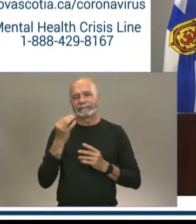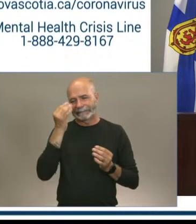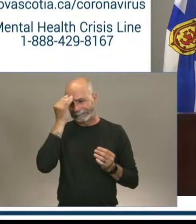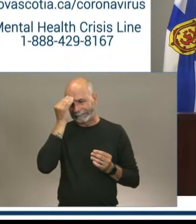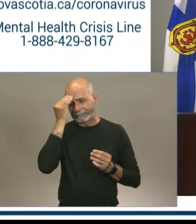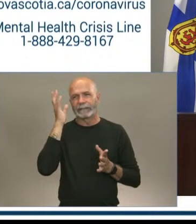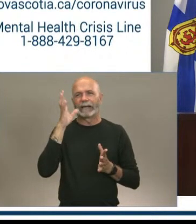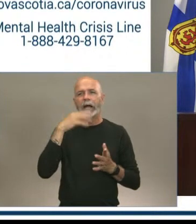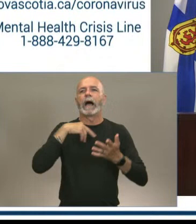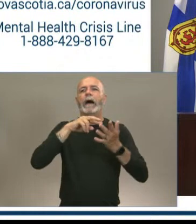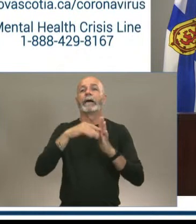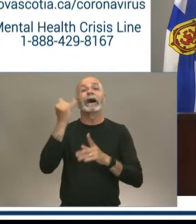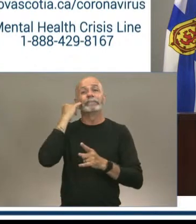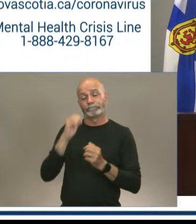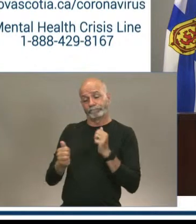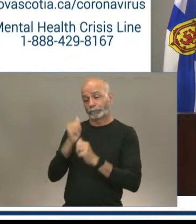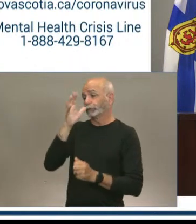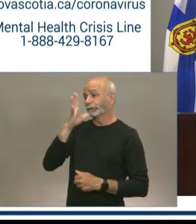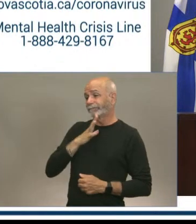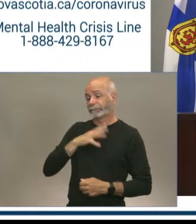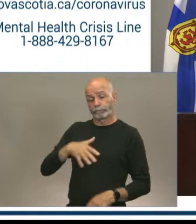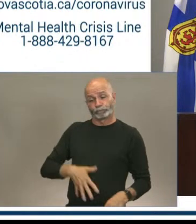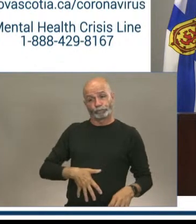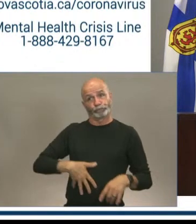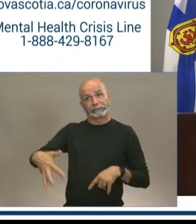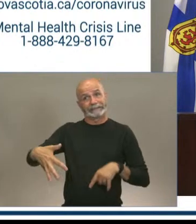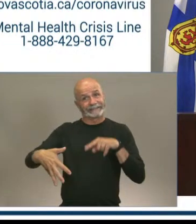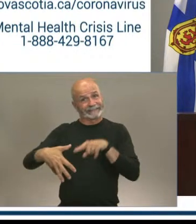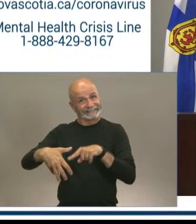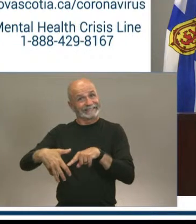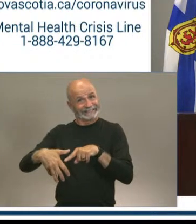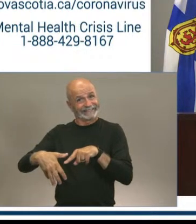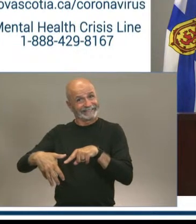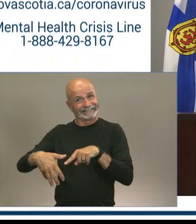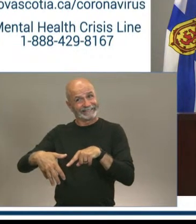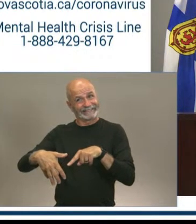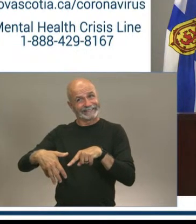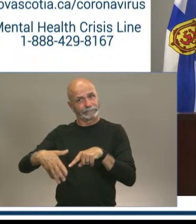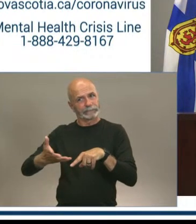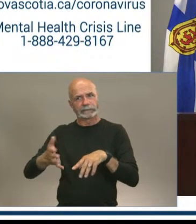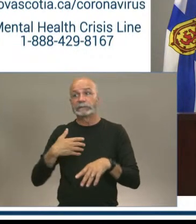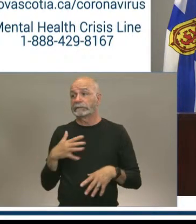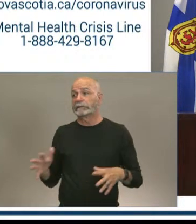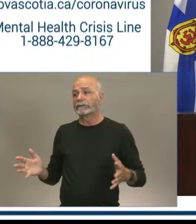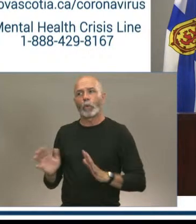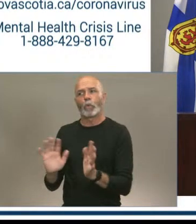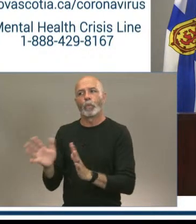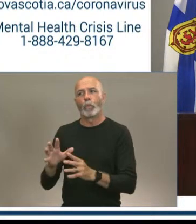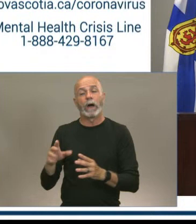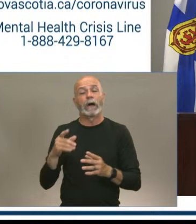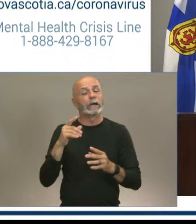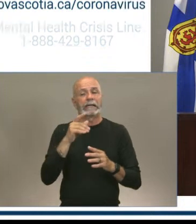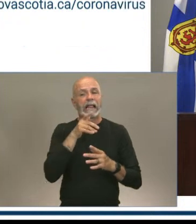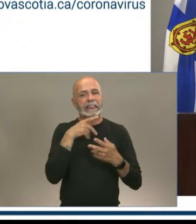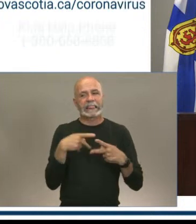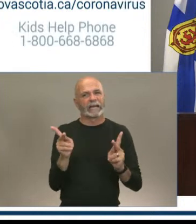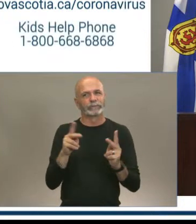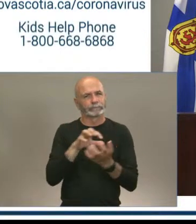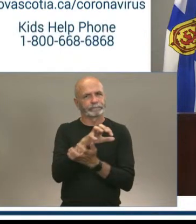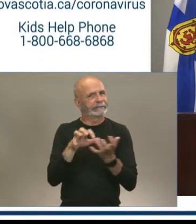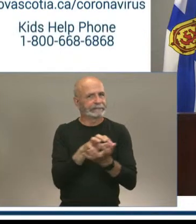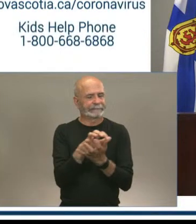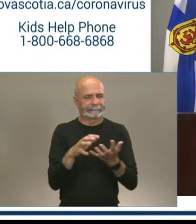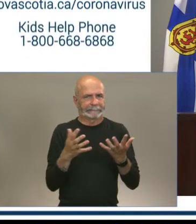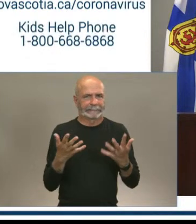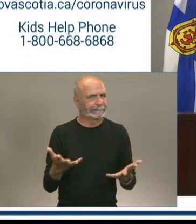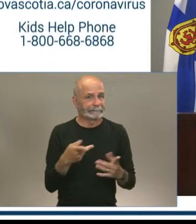who, unlike everyone else, they're being told not to mix doses. I just wonder if you have a response to this.